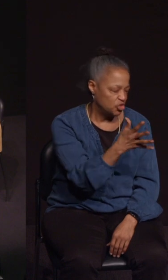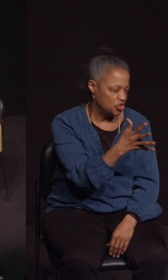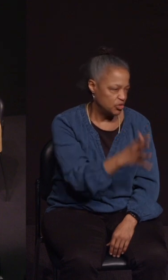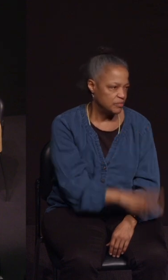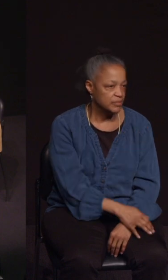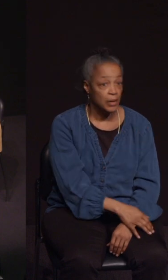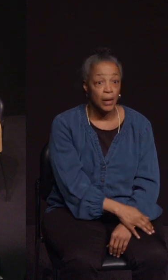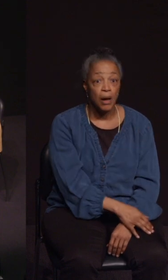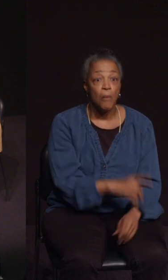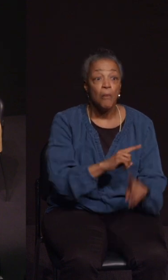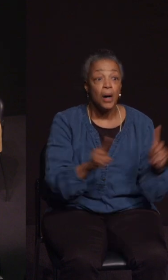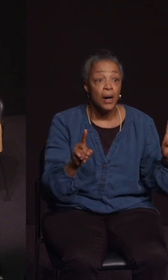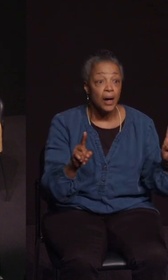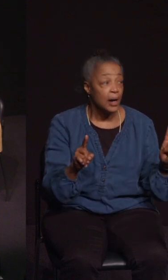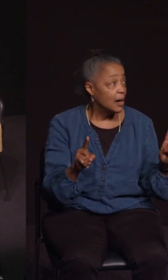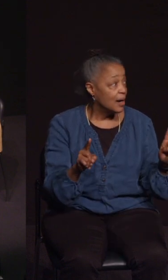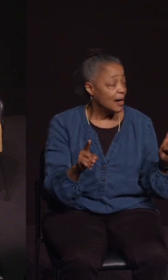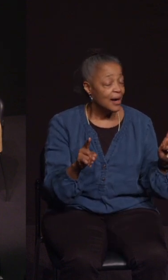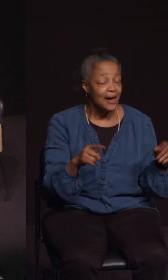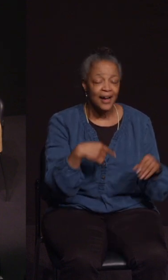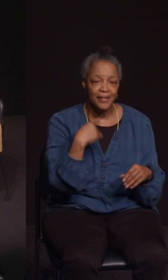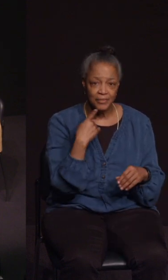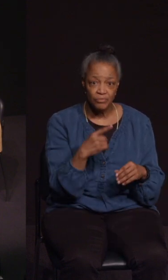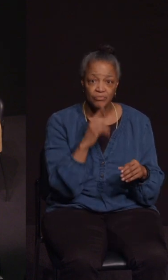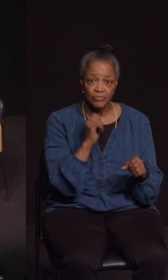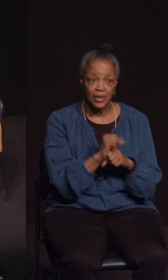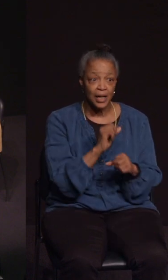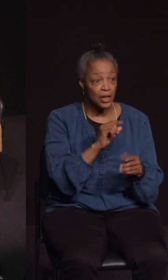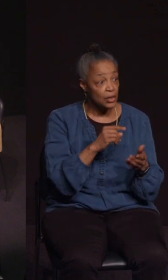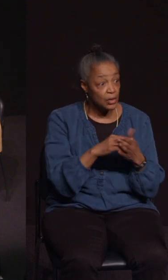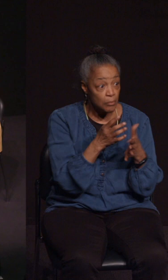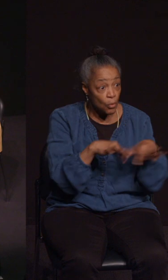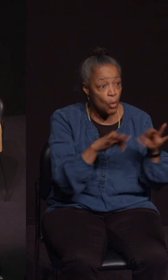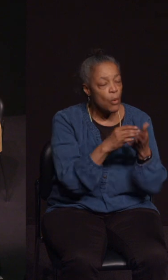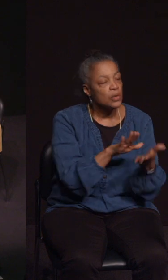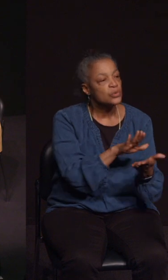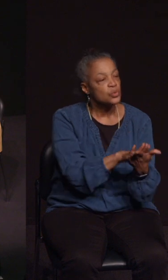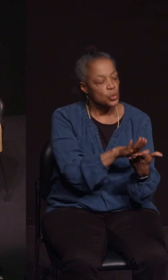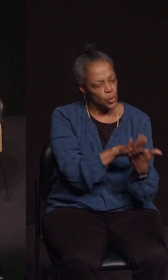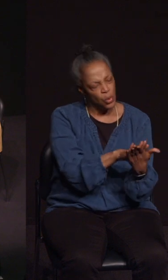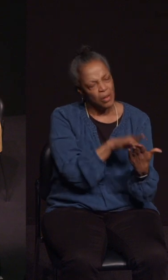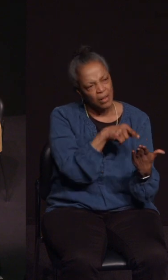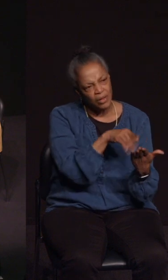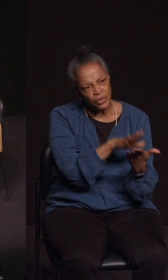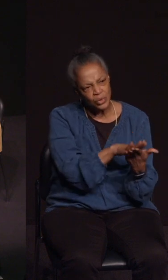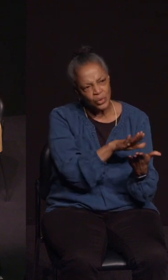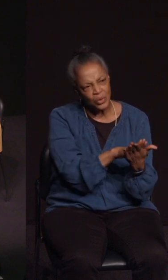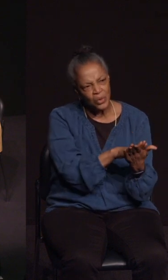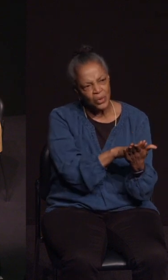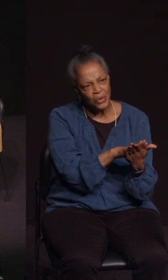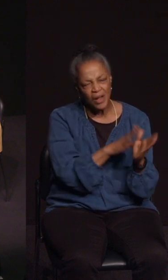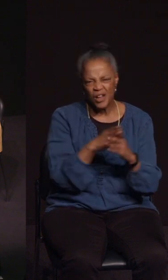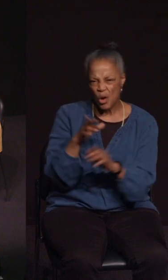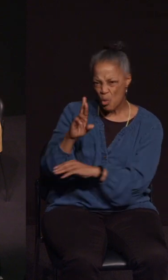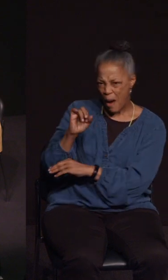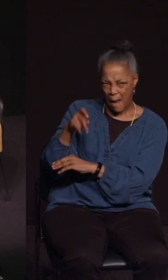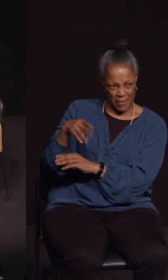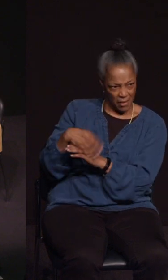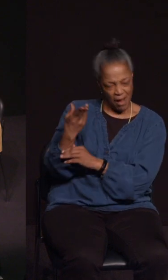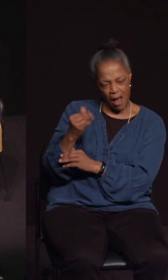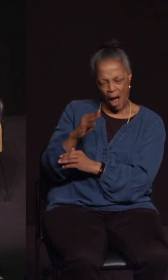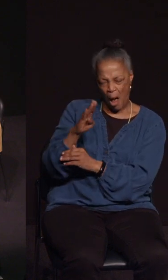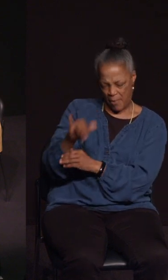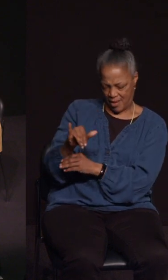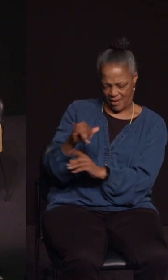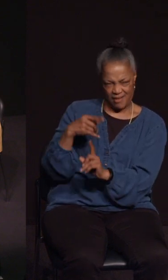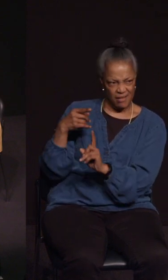But I told him, overall, you know, let's get some schooling and just look at that as a hobby, you know.